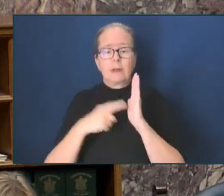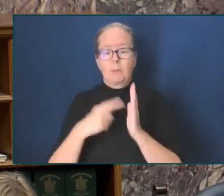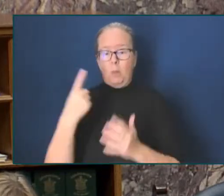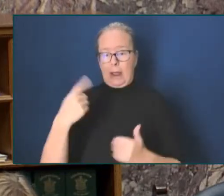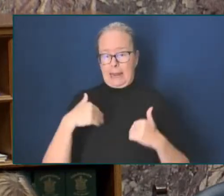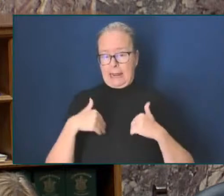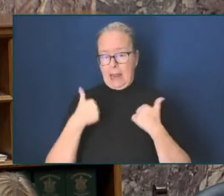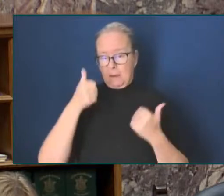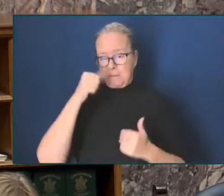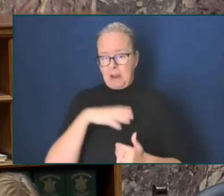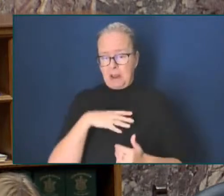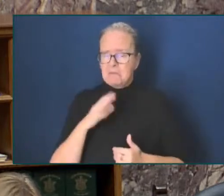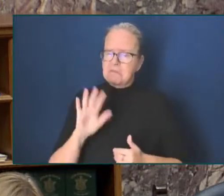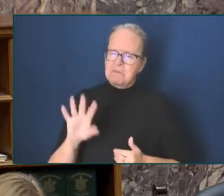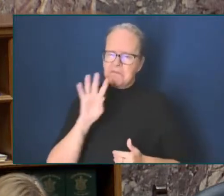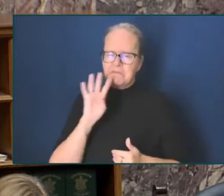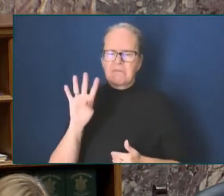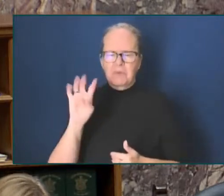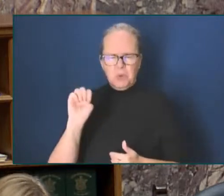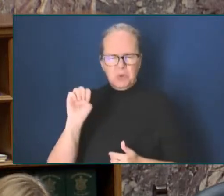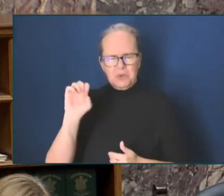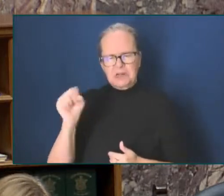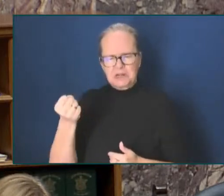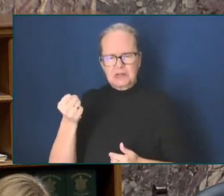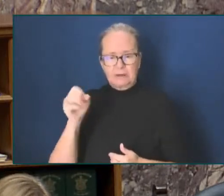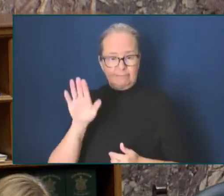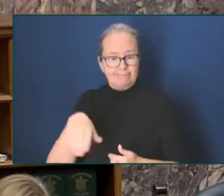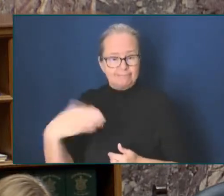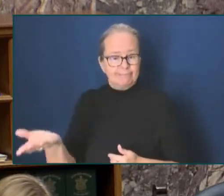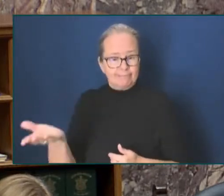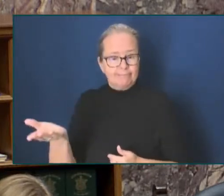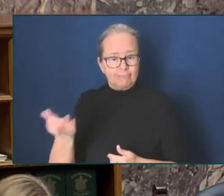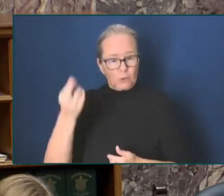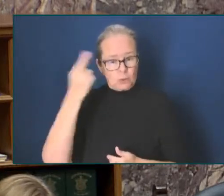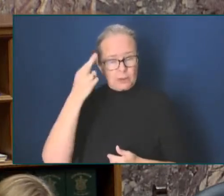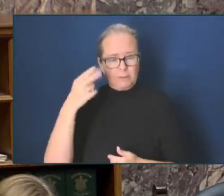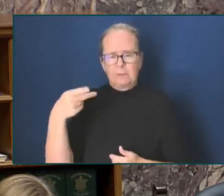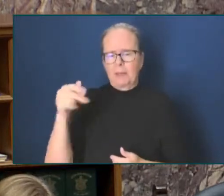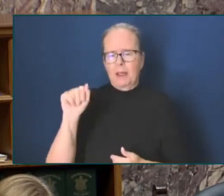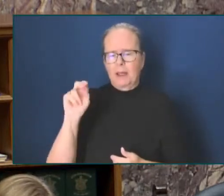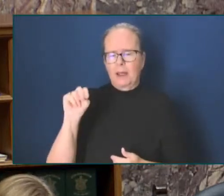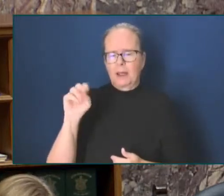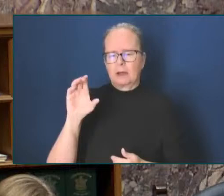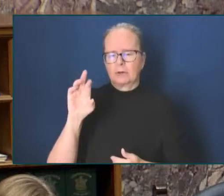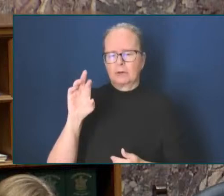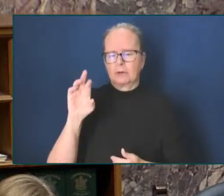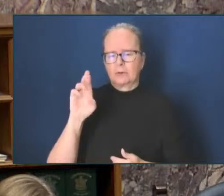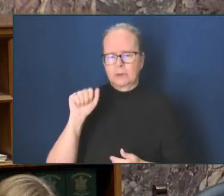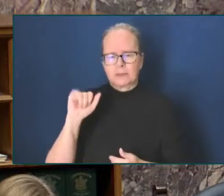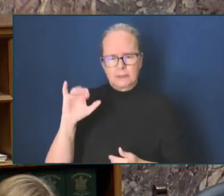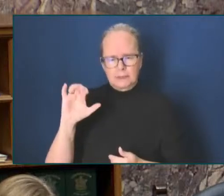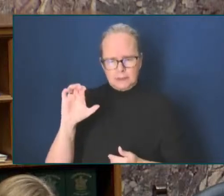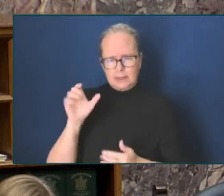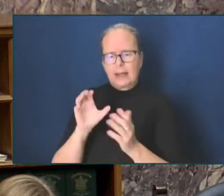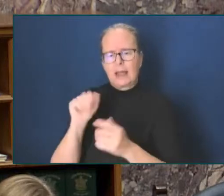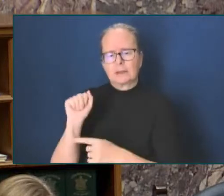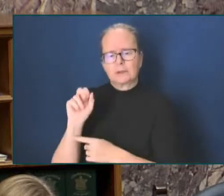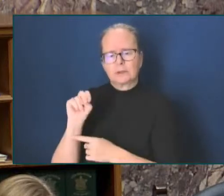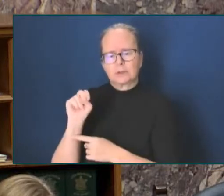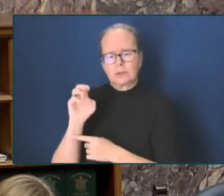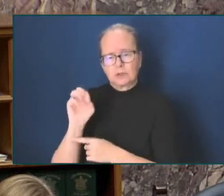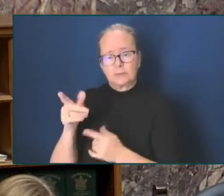weeks for his first consultation, and dying only 3 days later. We hear of women